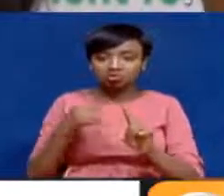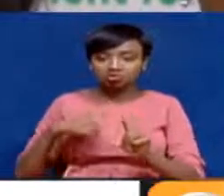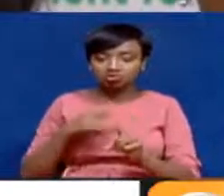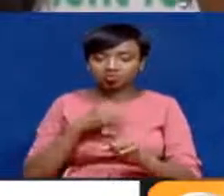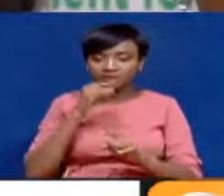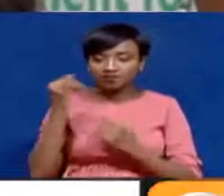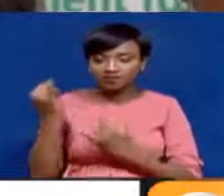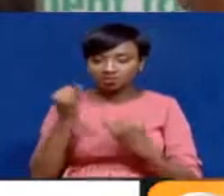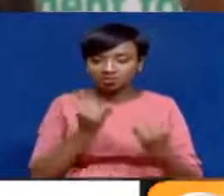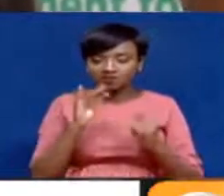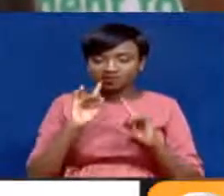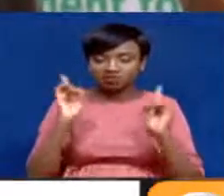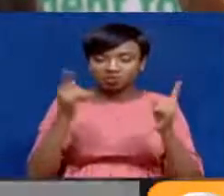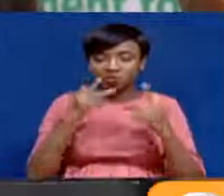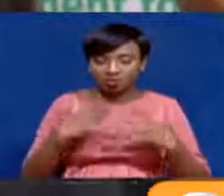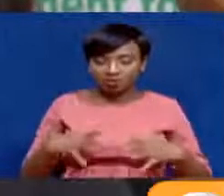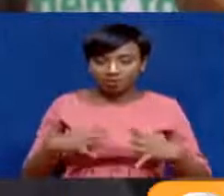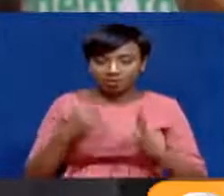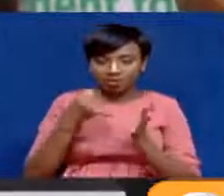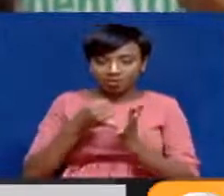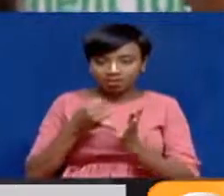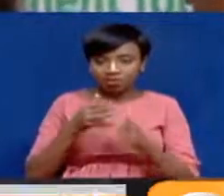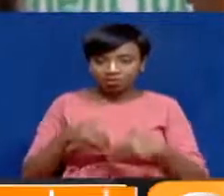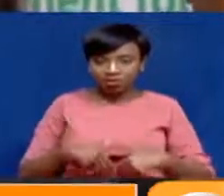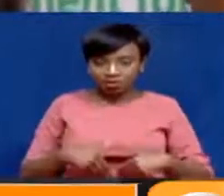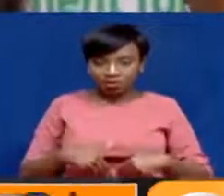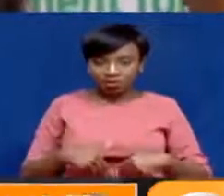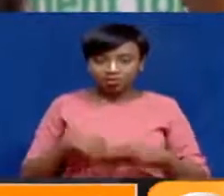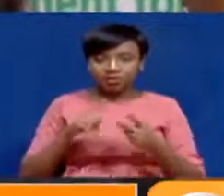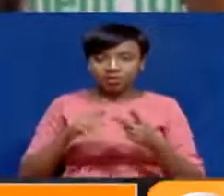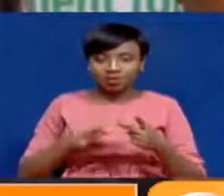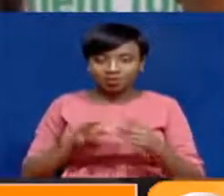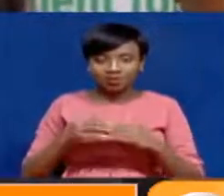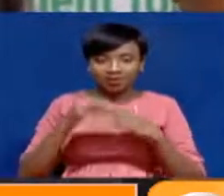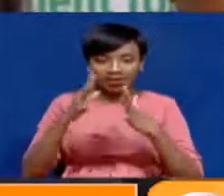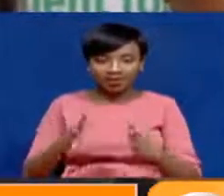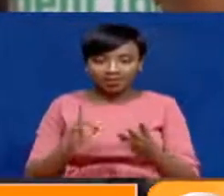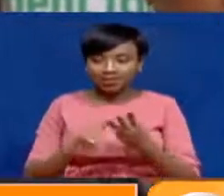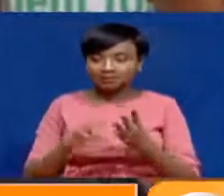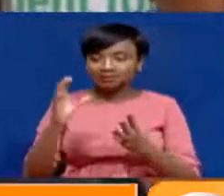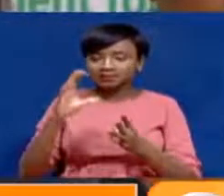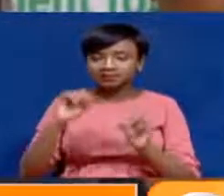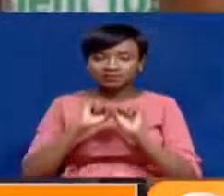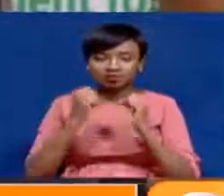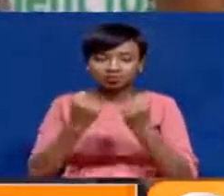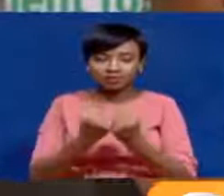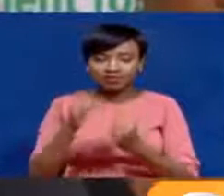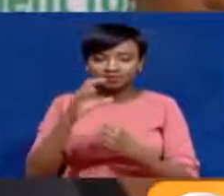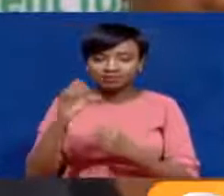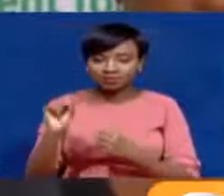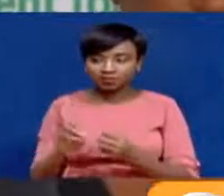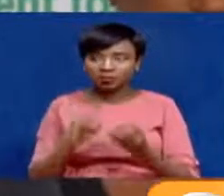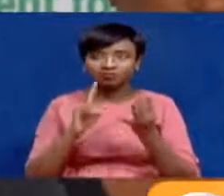invited everybody, including the youth, women leaders, civil societies,